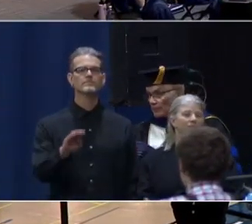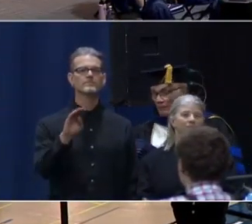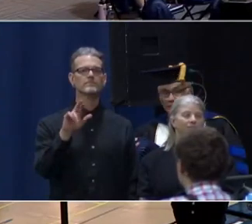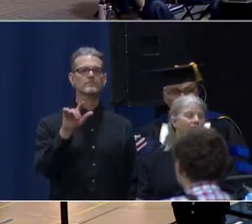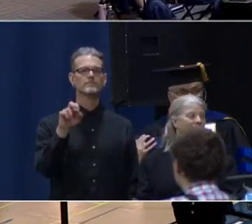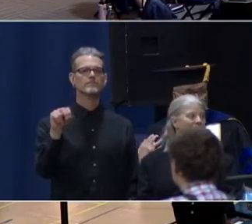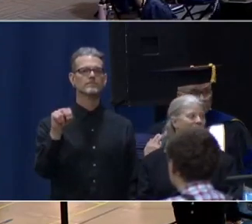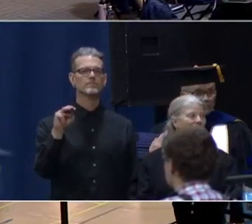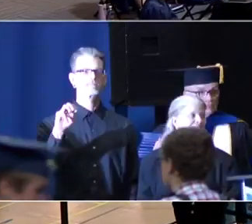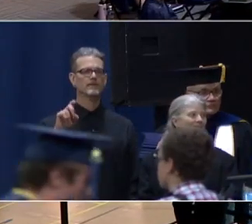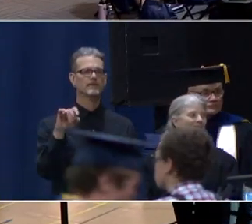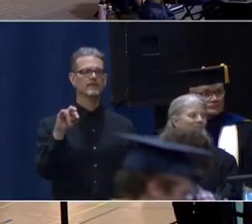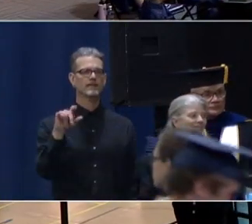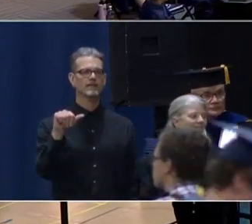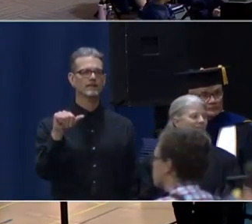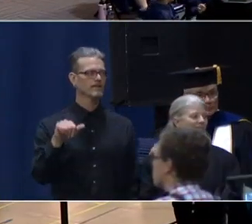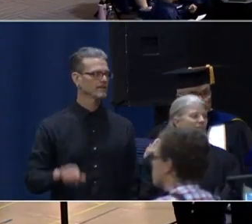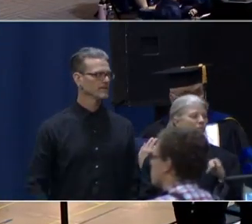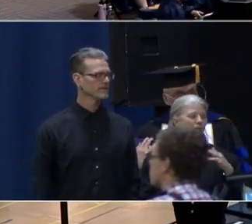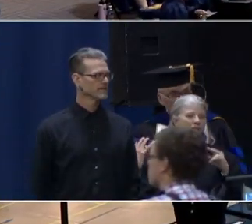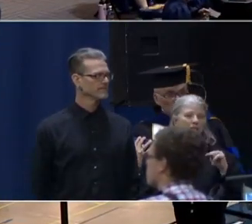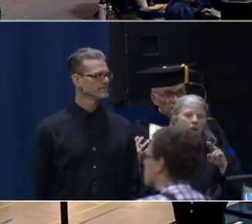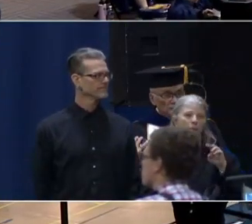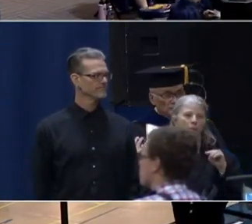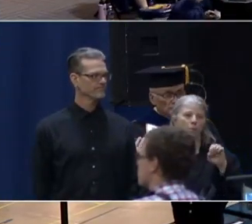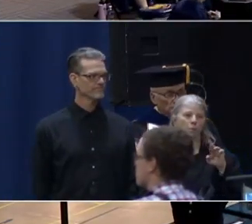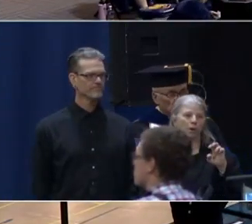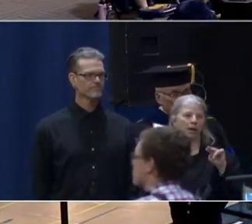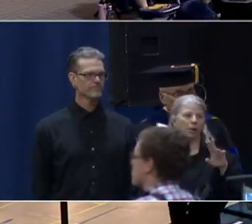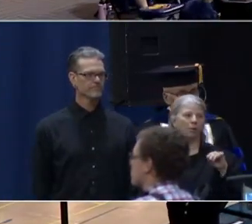Brandon Medina. Jacqueline Moreno.